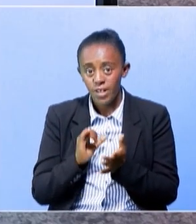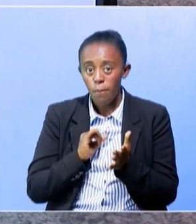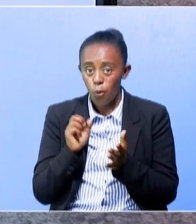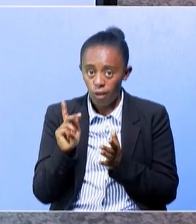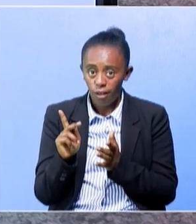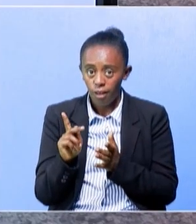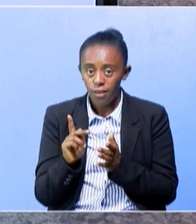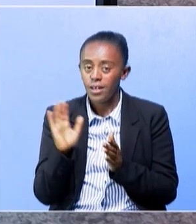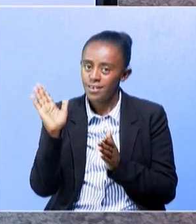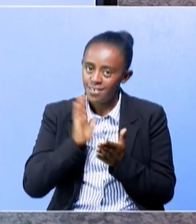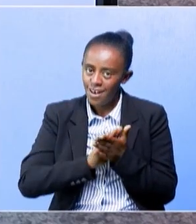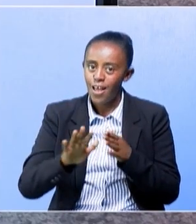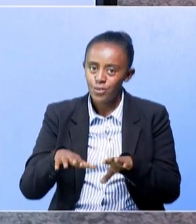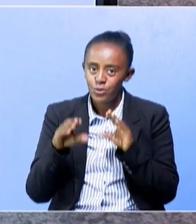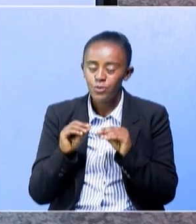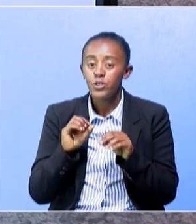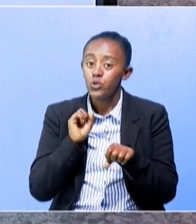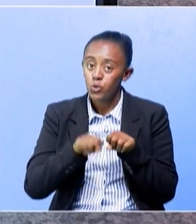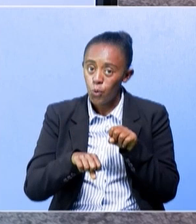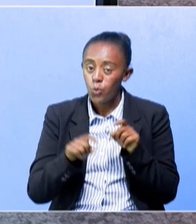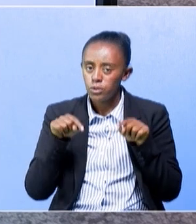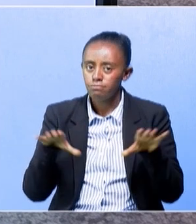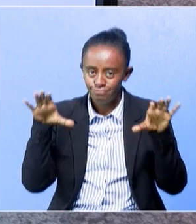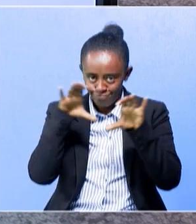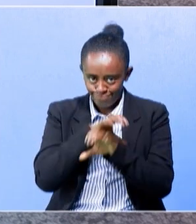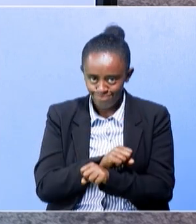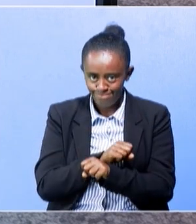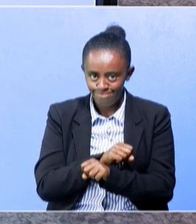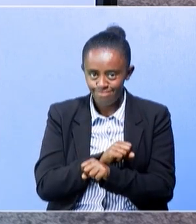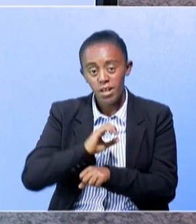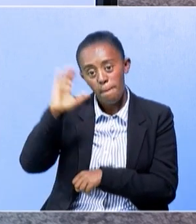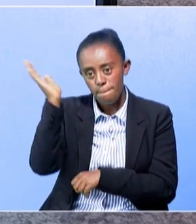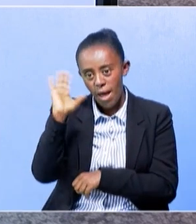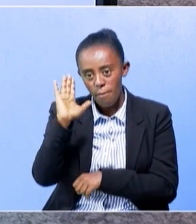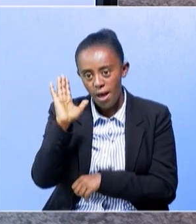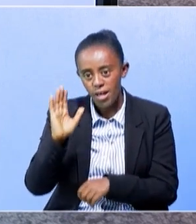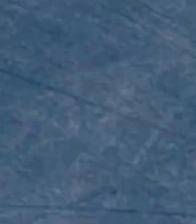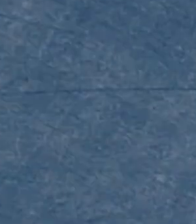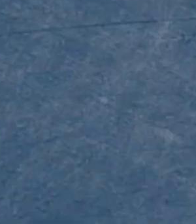Nice students. So, that's all about today's lesson. Bye-bye.